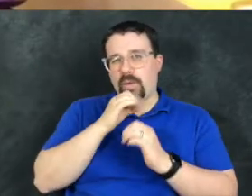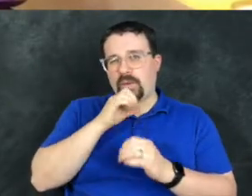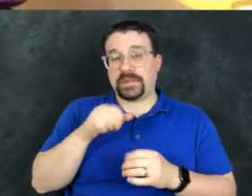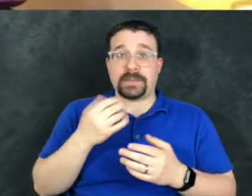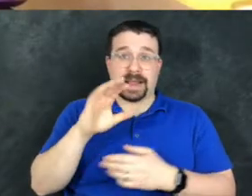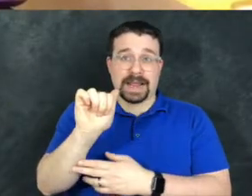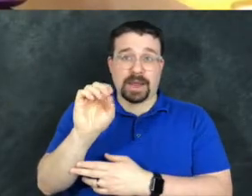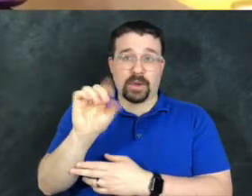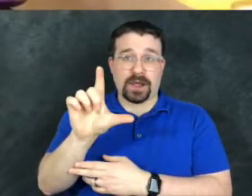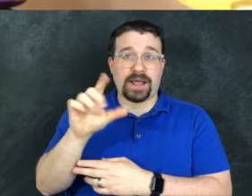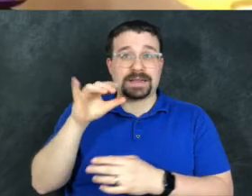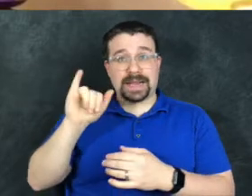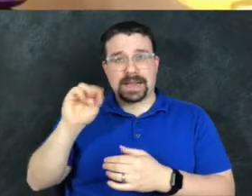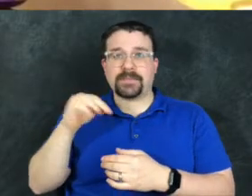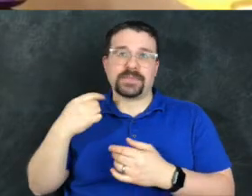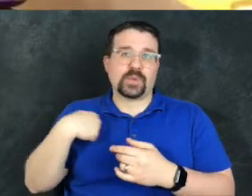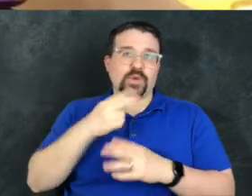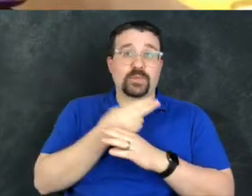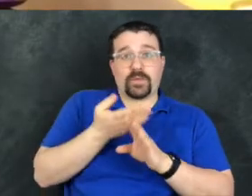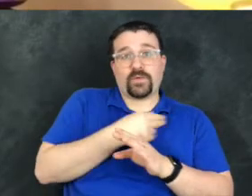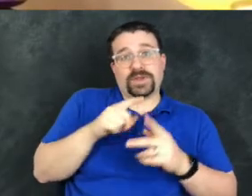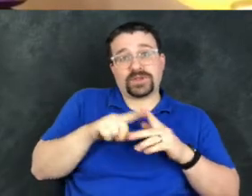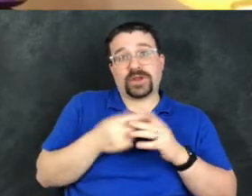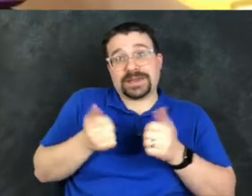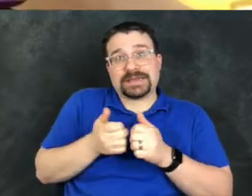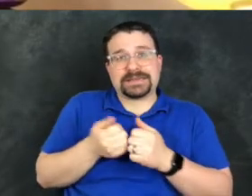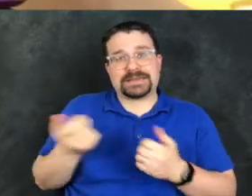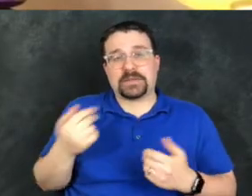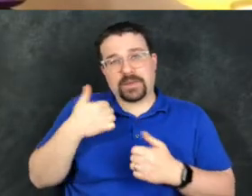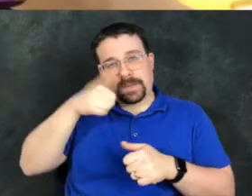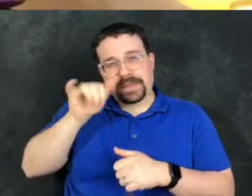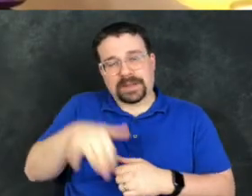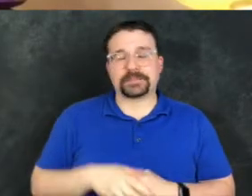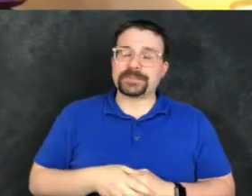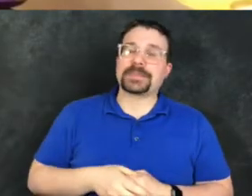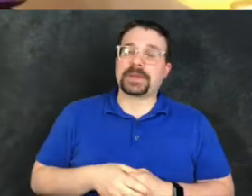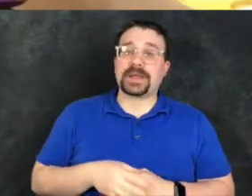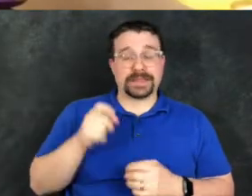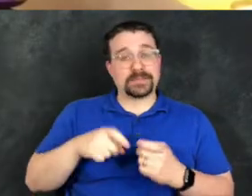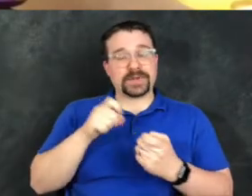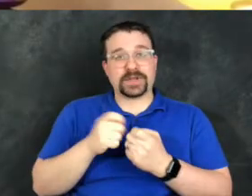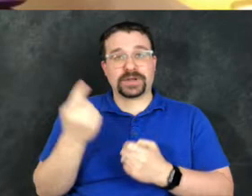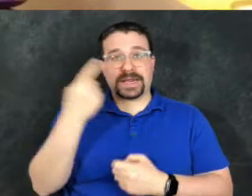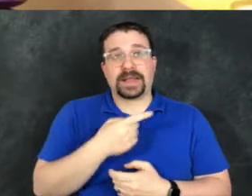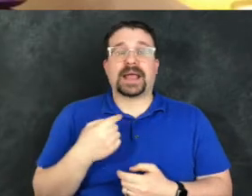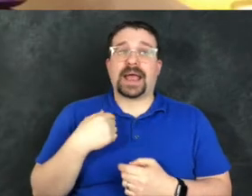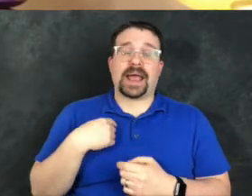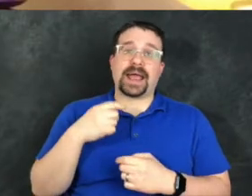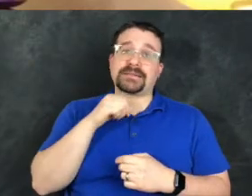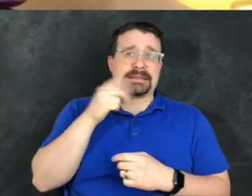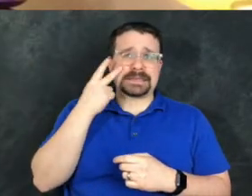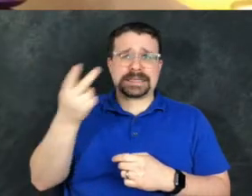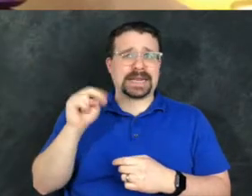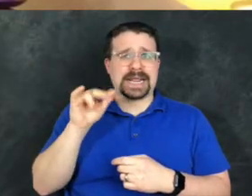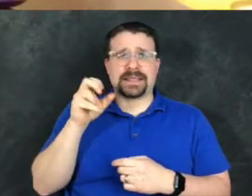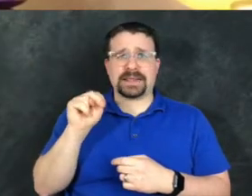is. You may remember AOL's instant messenger is what we used before we started texting. On this particular